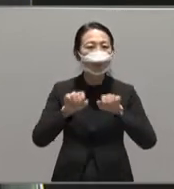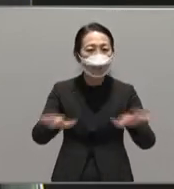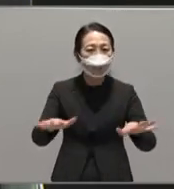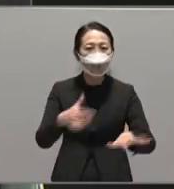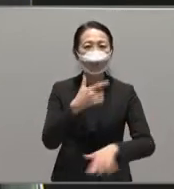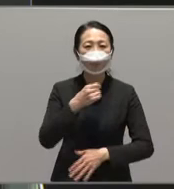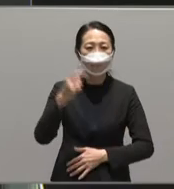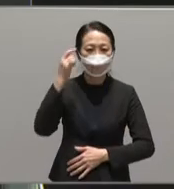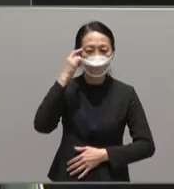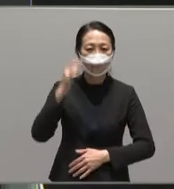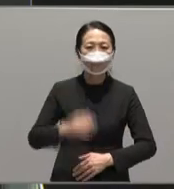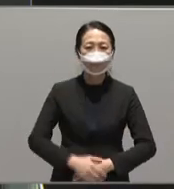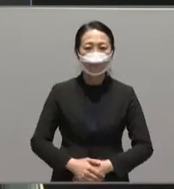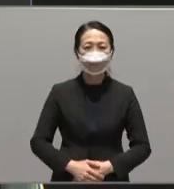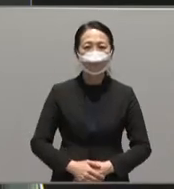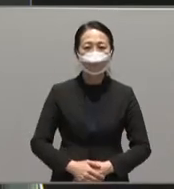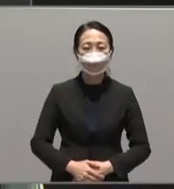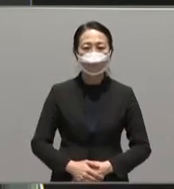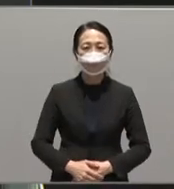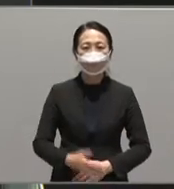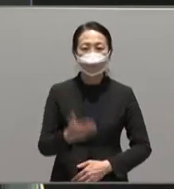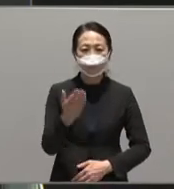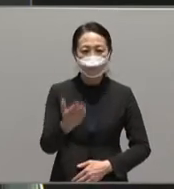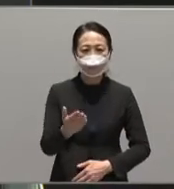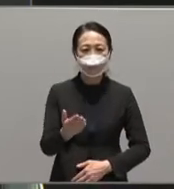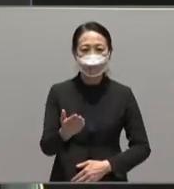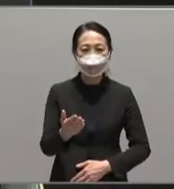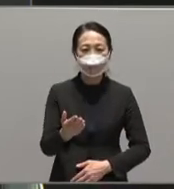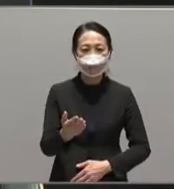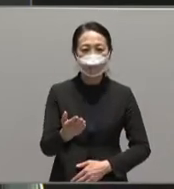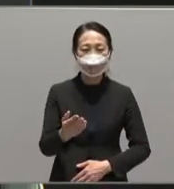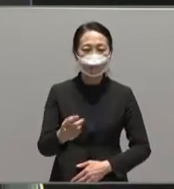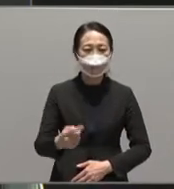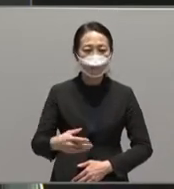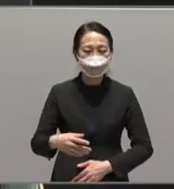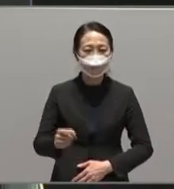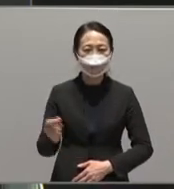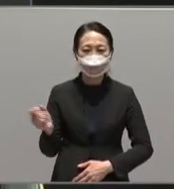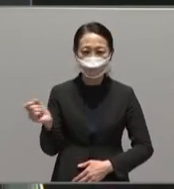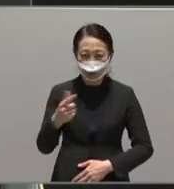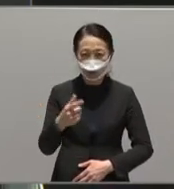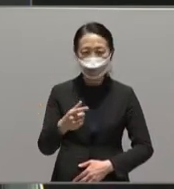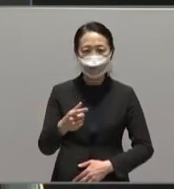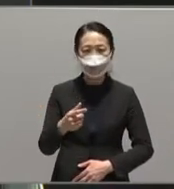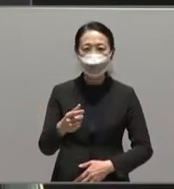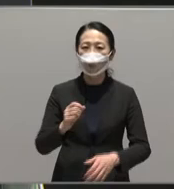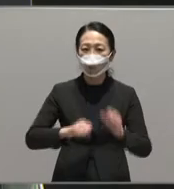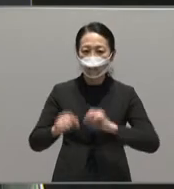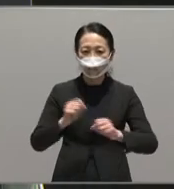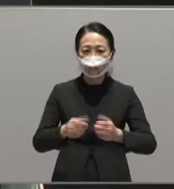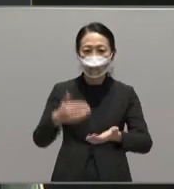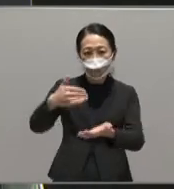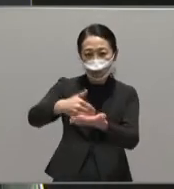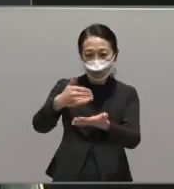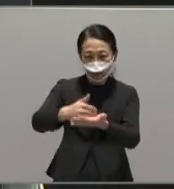And he is educating people on how to take advantage of this valuable resource.